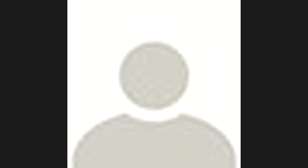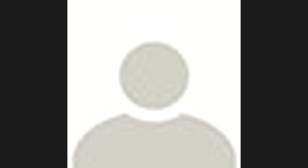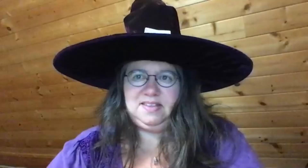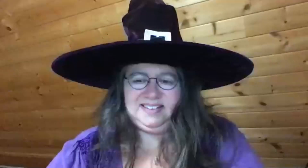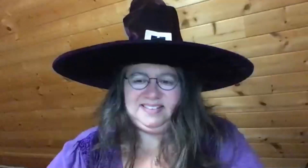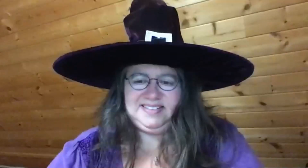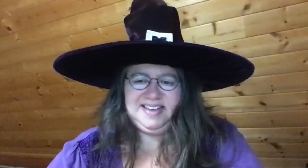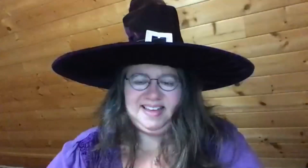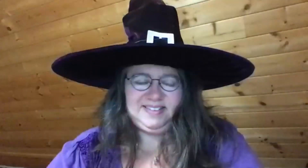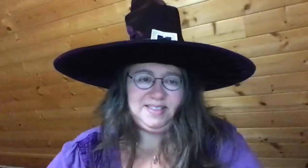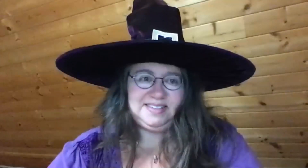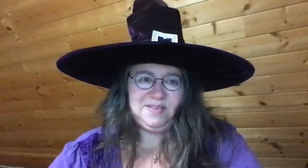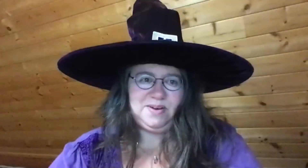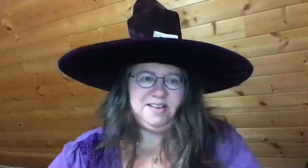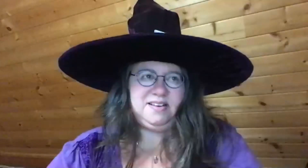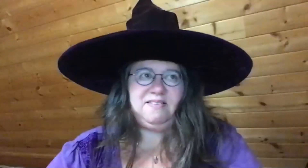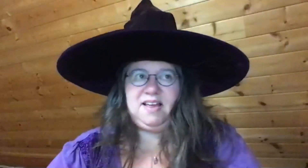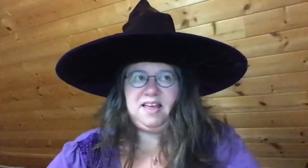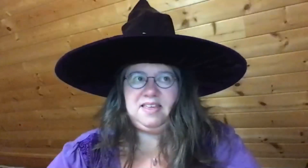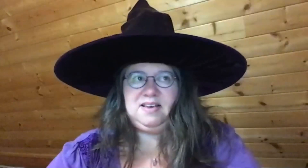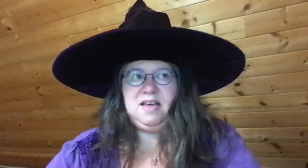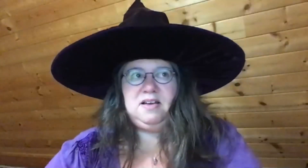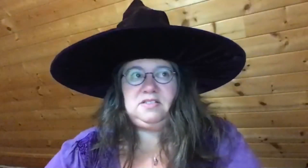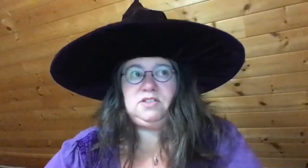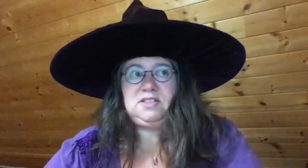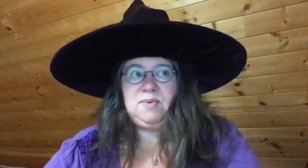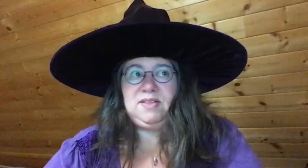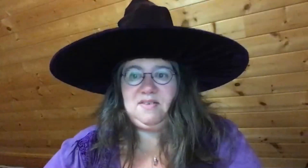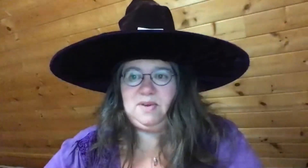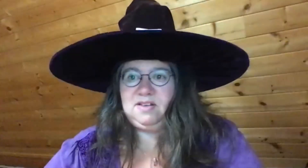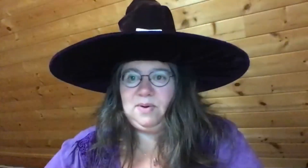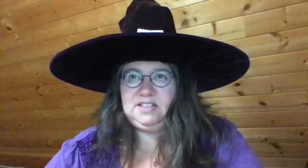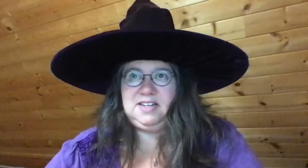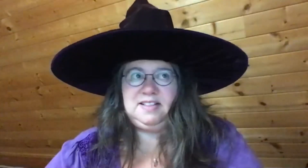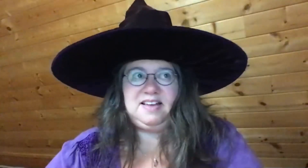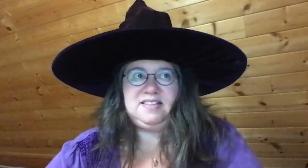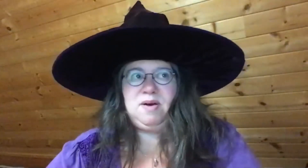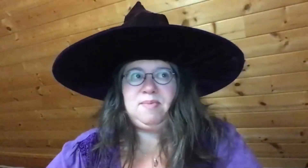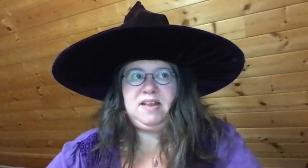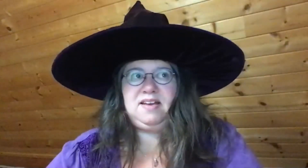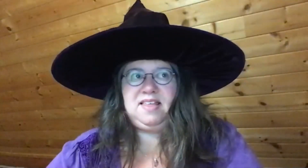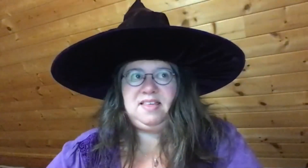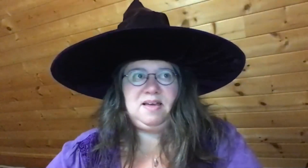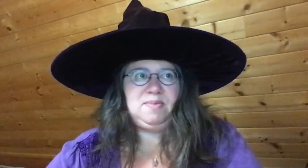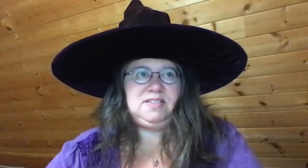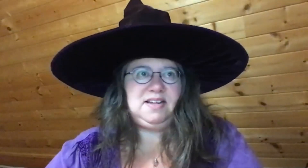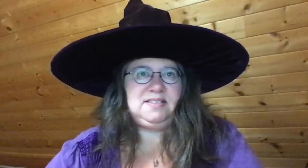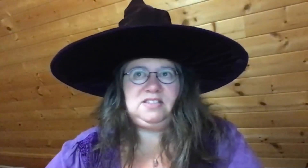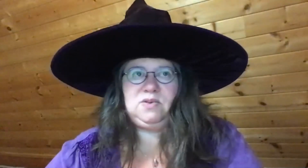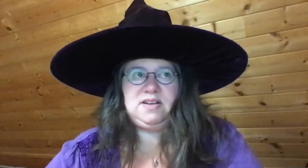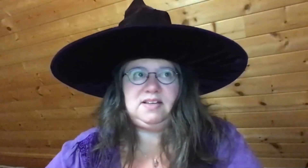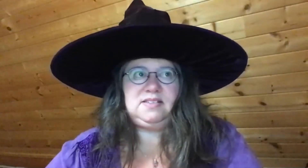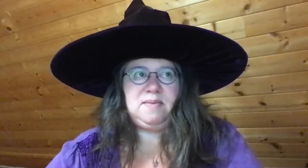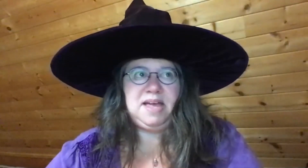All right, great. Yeah, so thanks everyone. All right, so it turns out we only have one other question in line at the moment, and I think that person